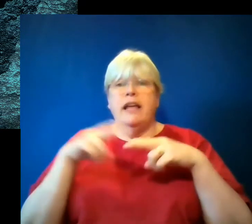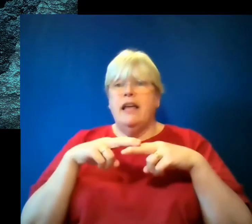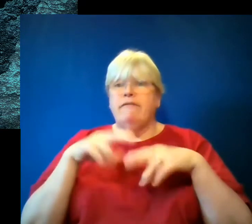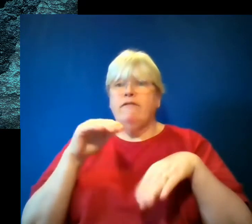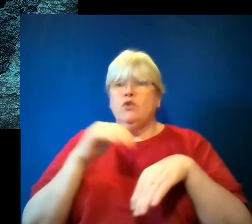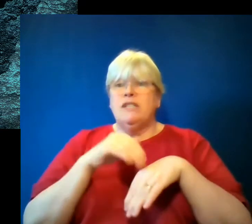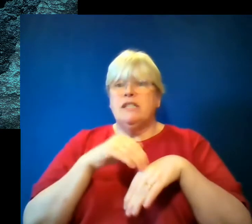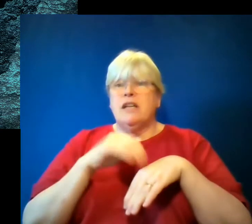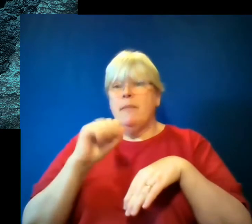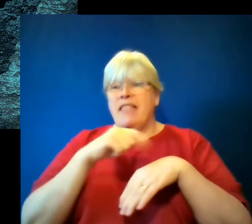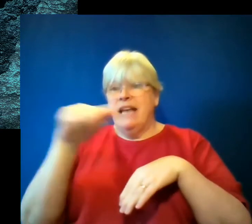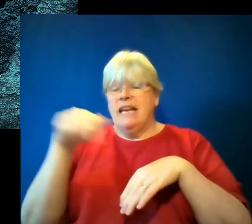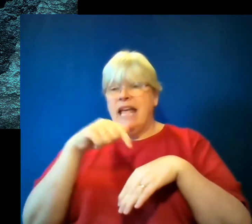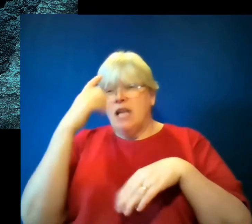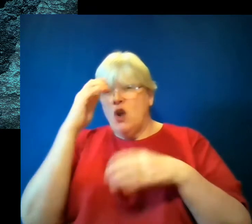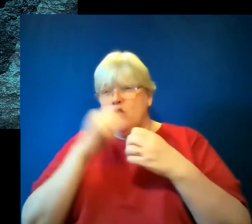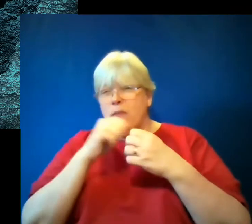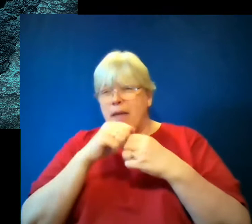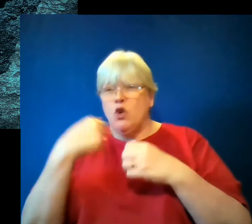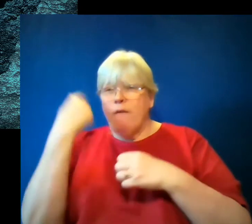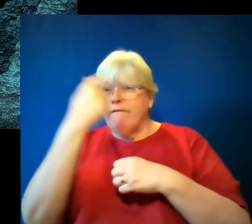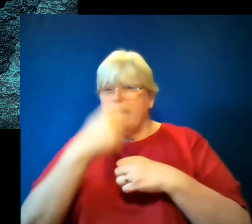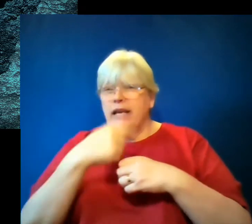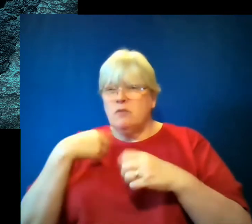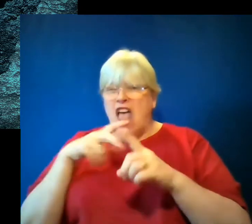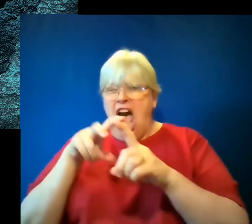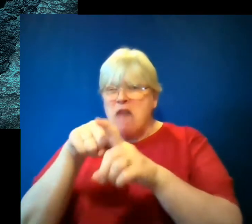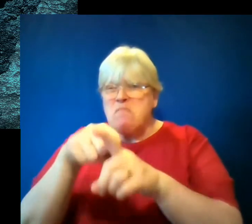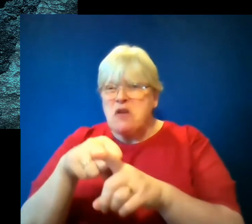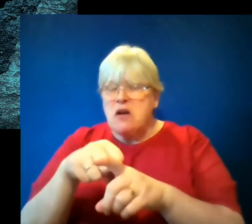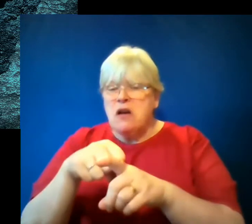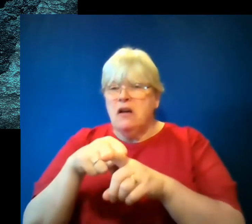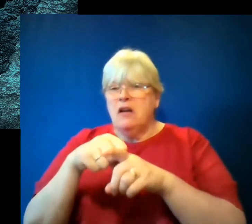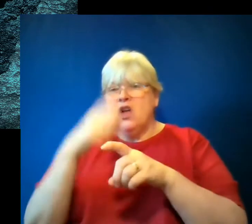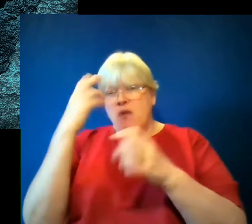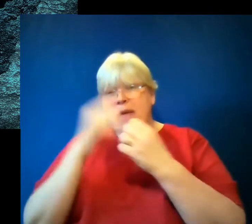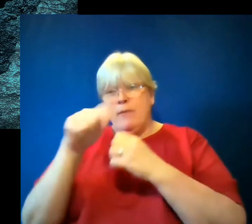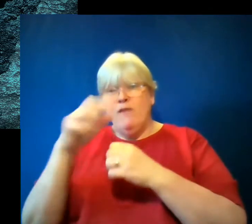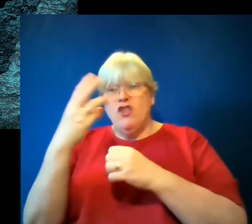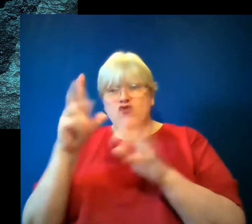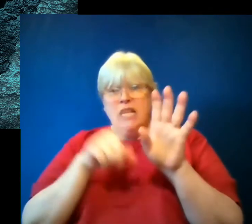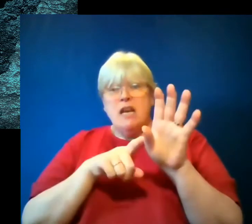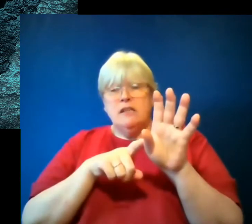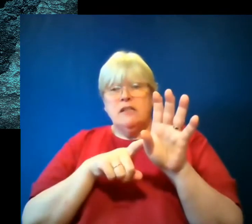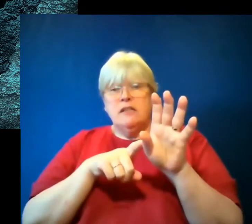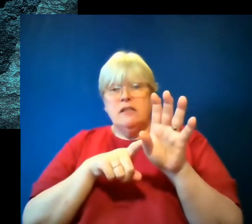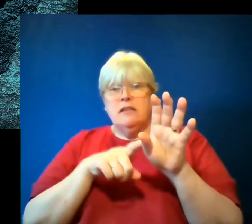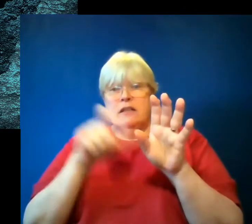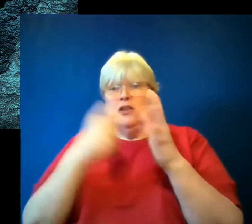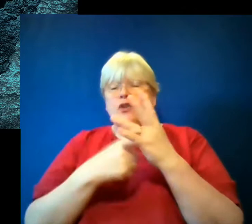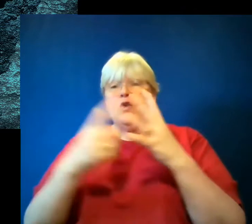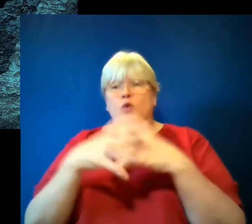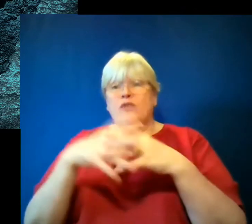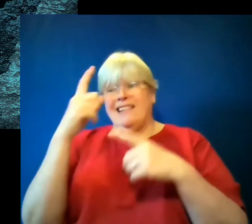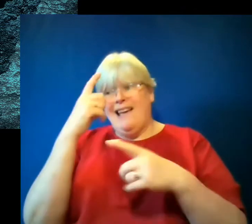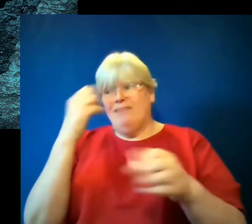will remember your face and come after you if they see you for 3 years. And crows can operate vending